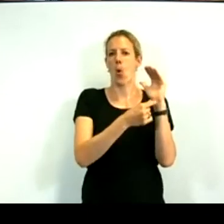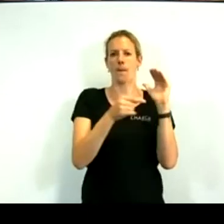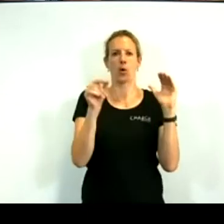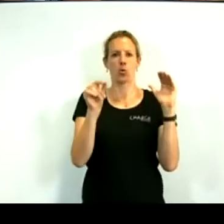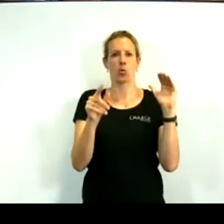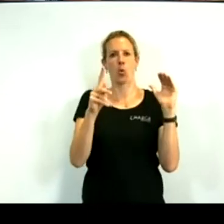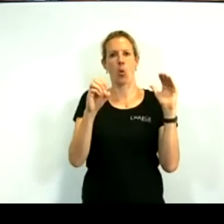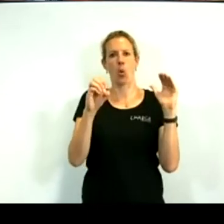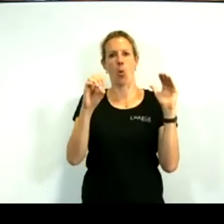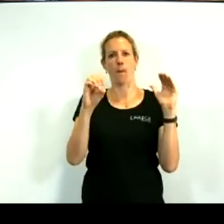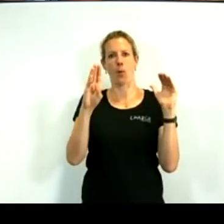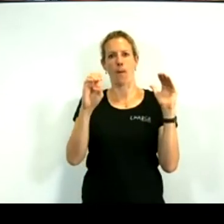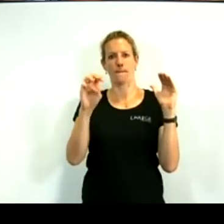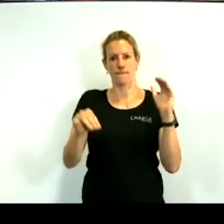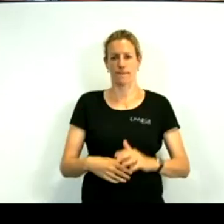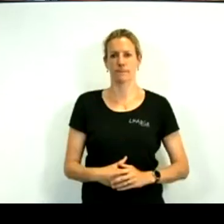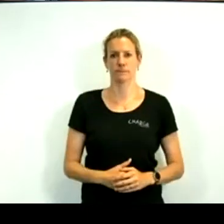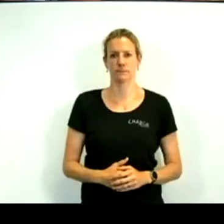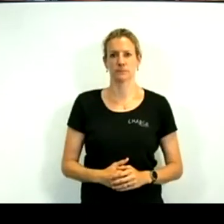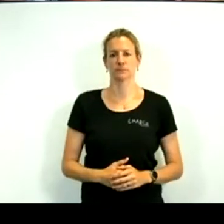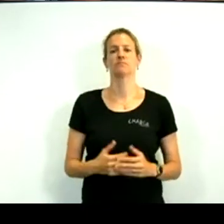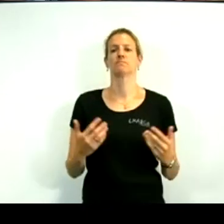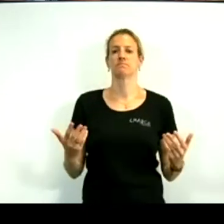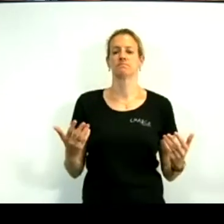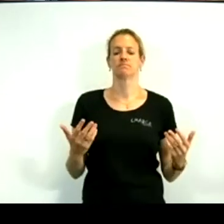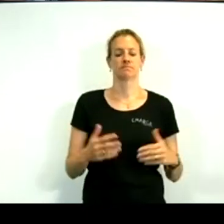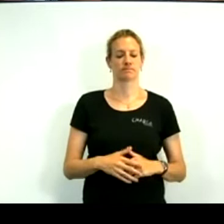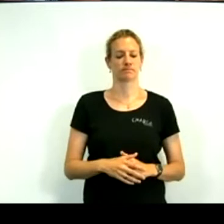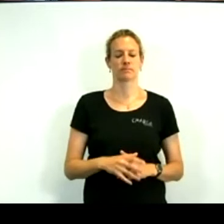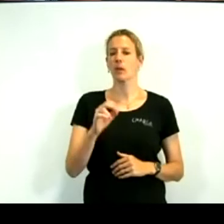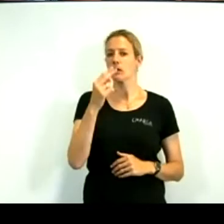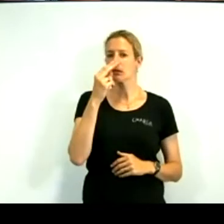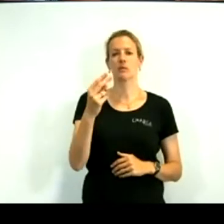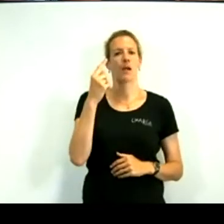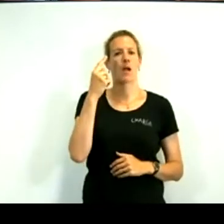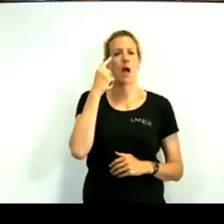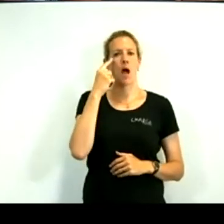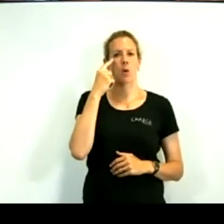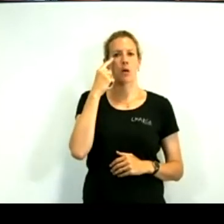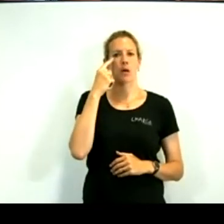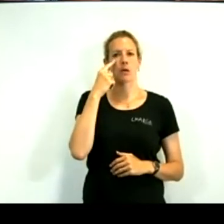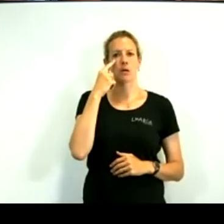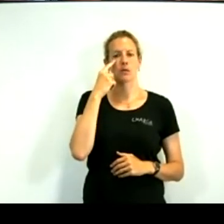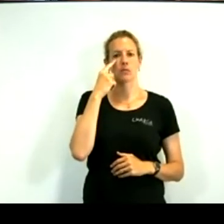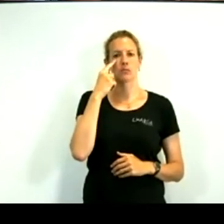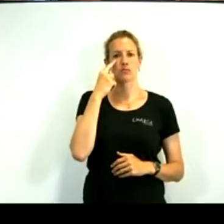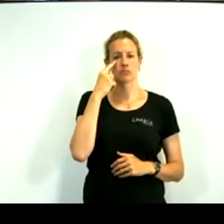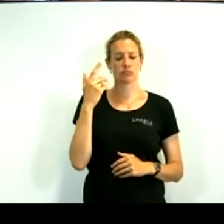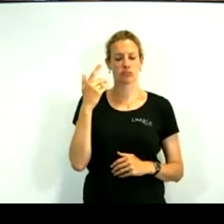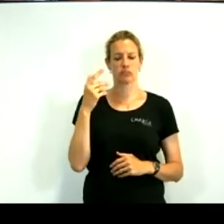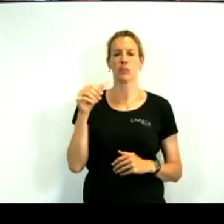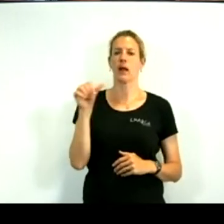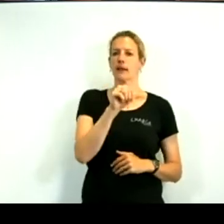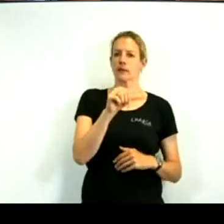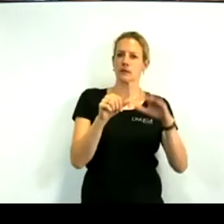you look at the front of those eyes, on the left side, you see an iris coloboma. The iris should